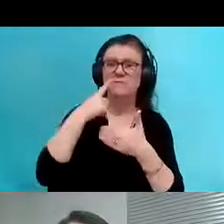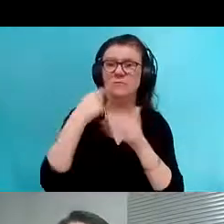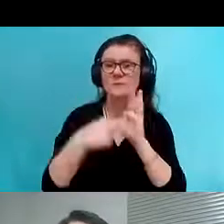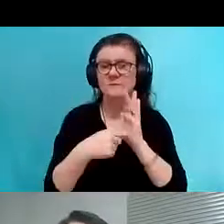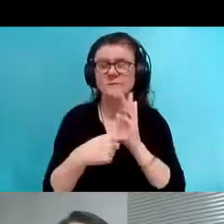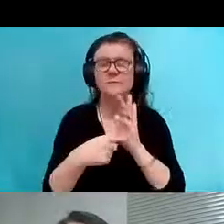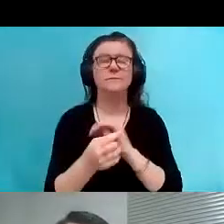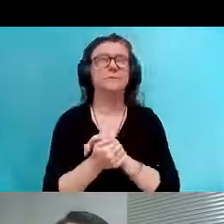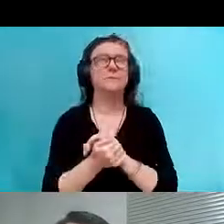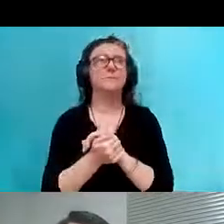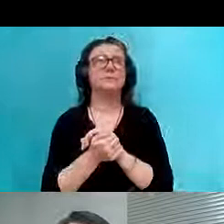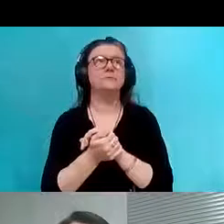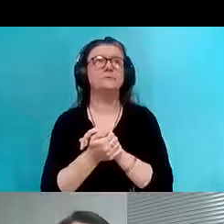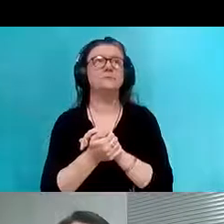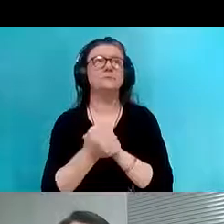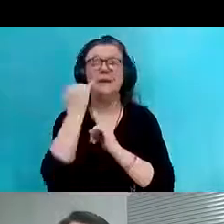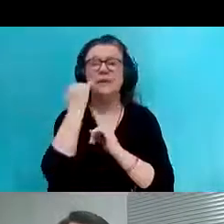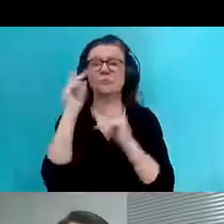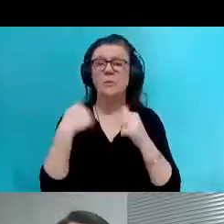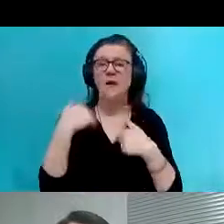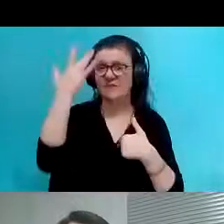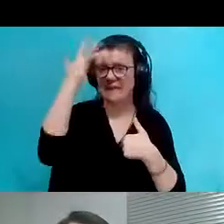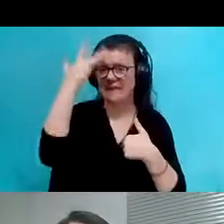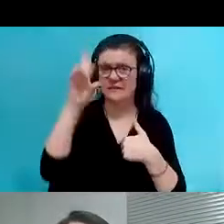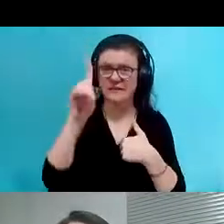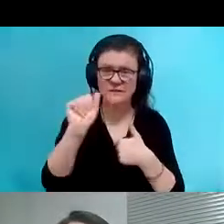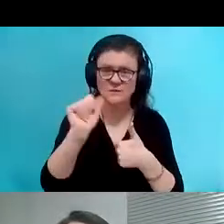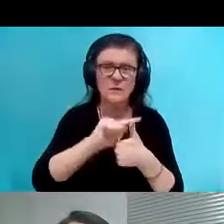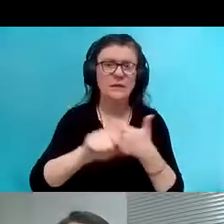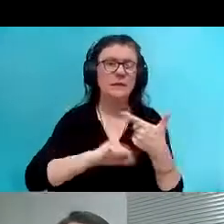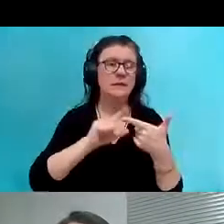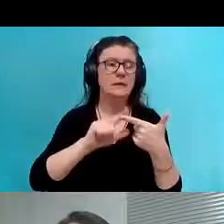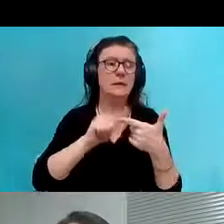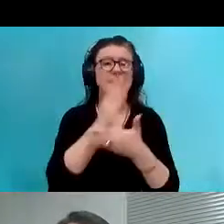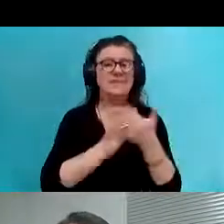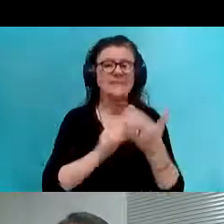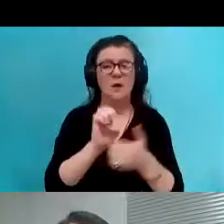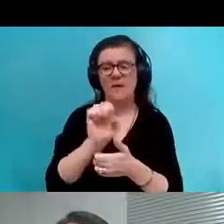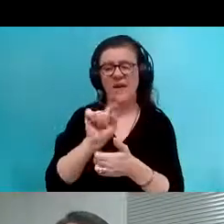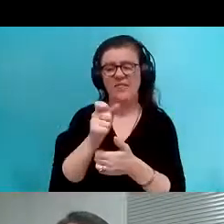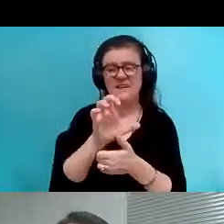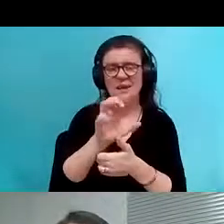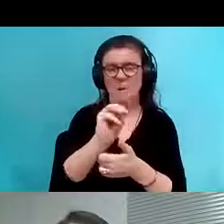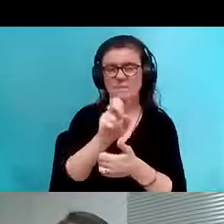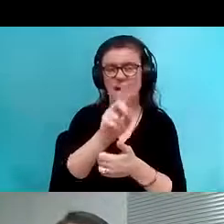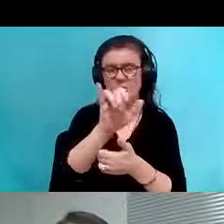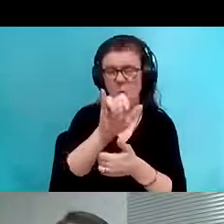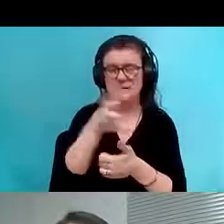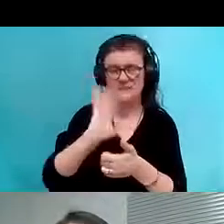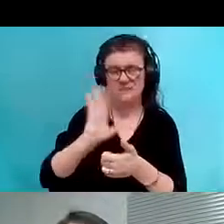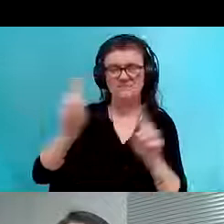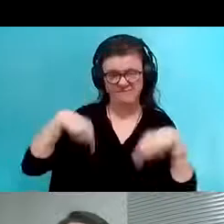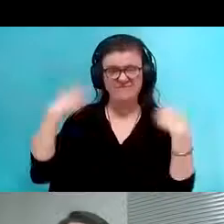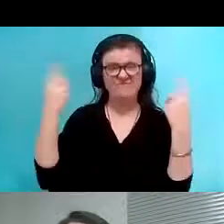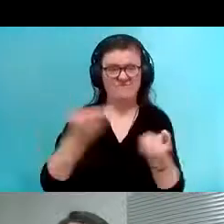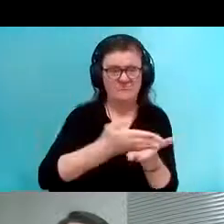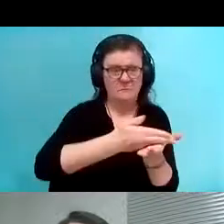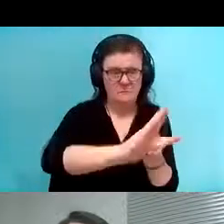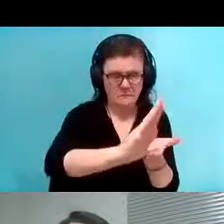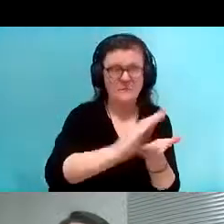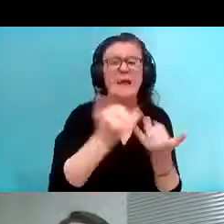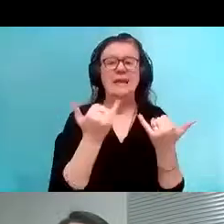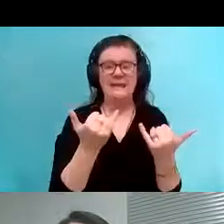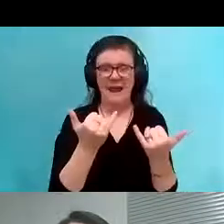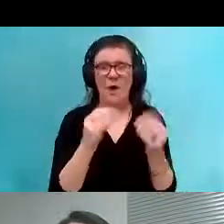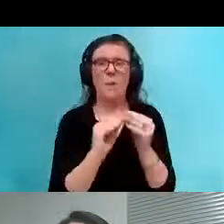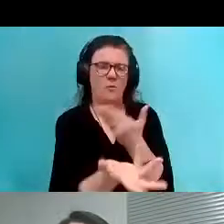with intellectual impairment, transgender people, and some ethnic minorities their needs have been addressed through